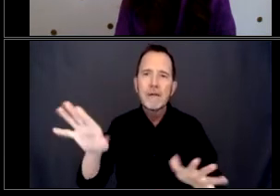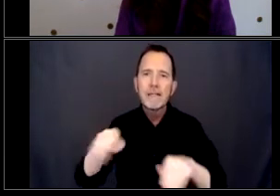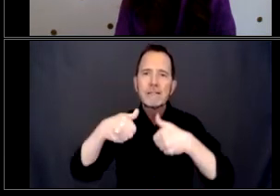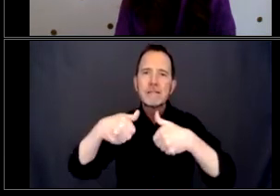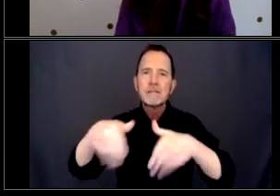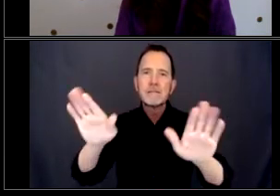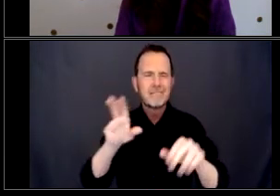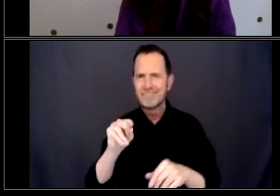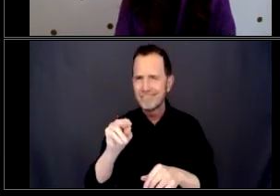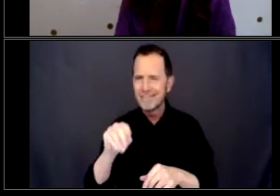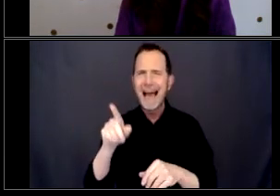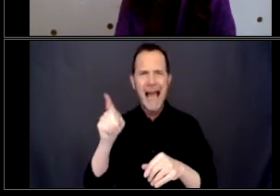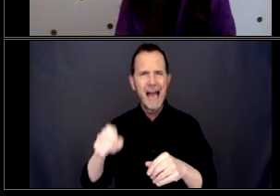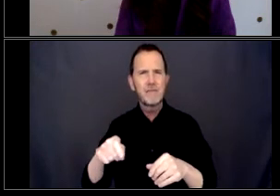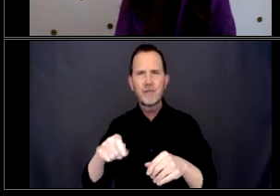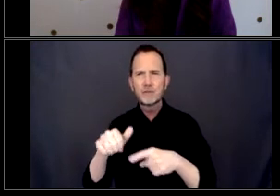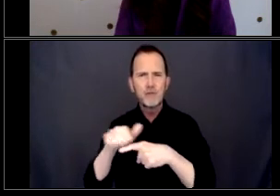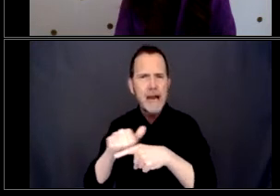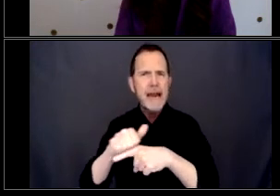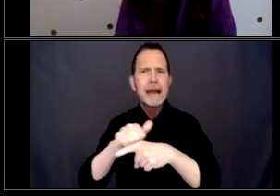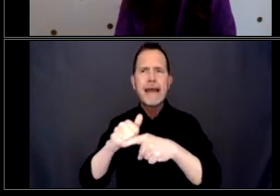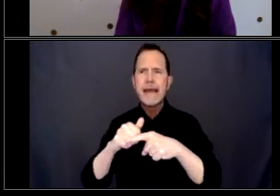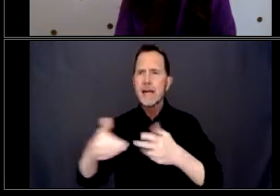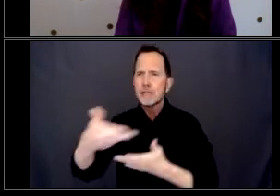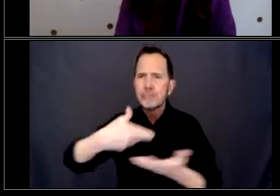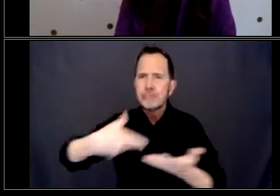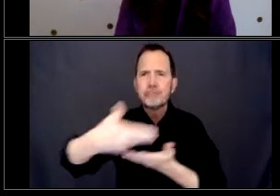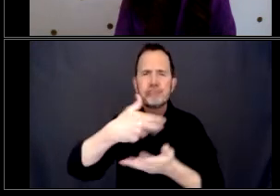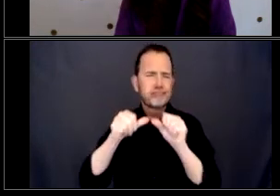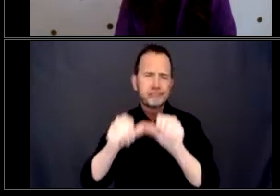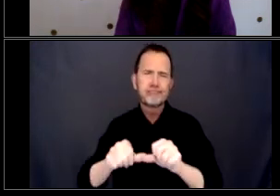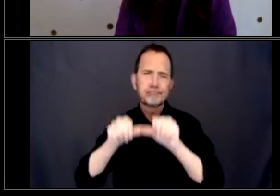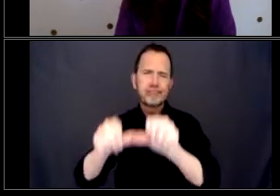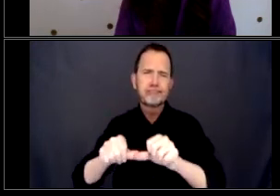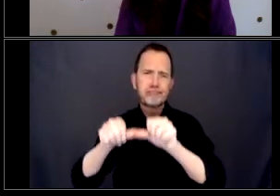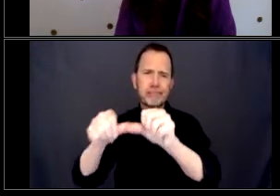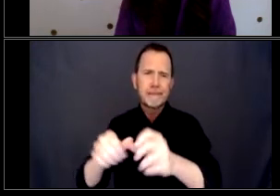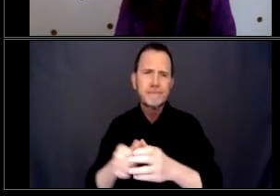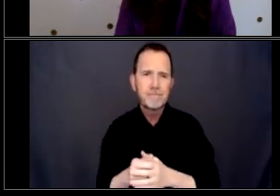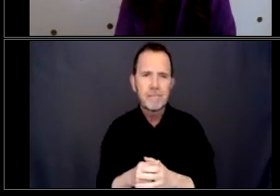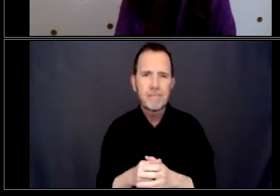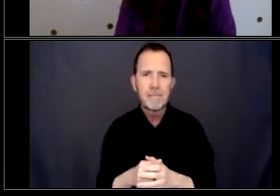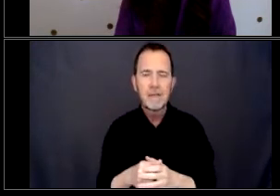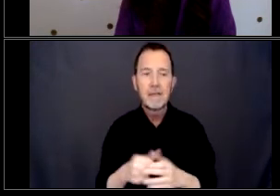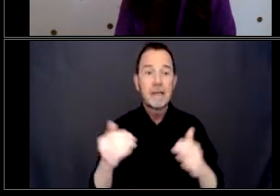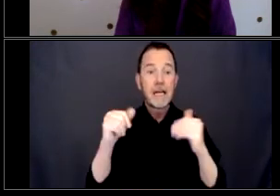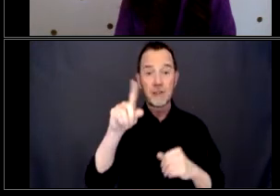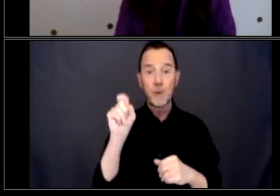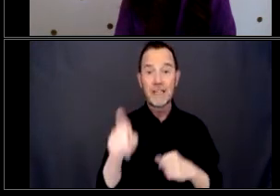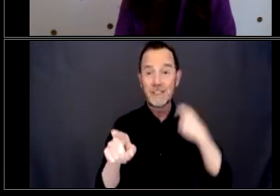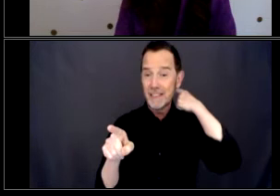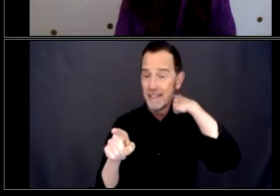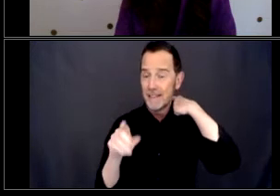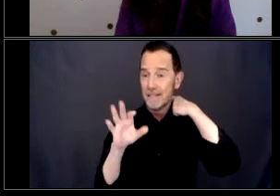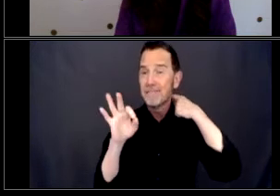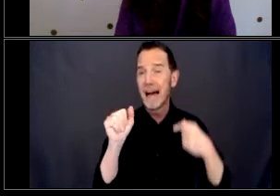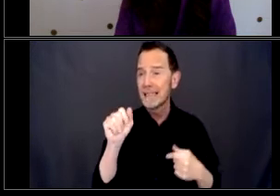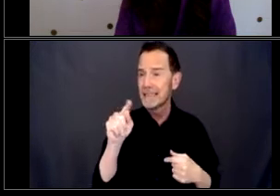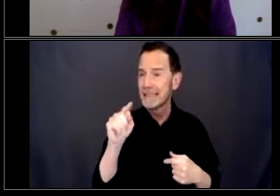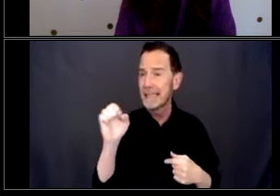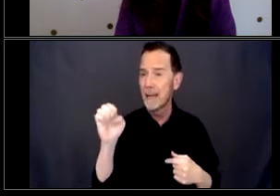to evolve in our society. Next question, Fatima. We treasure what we measure. That's an old